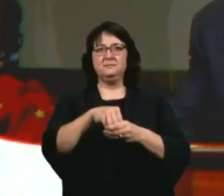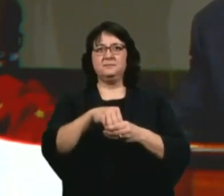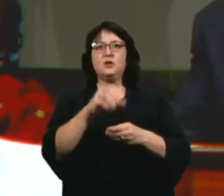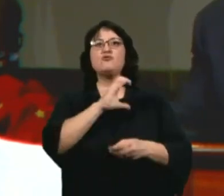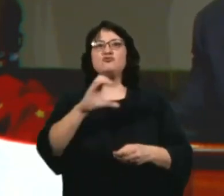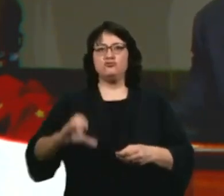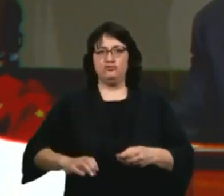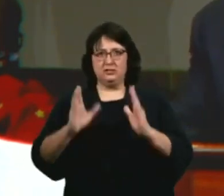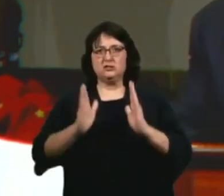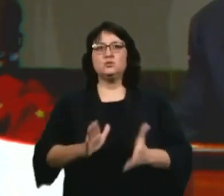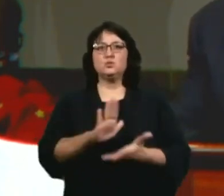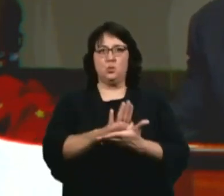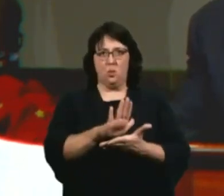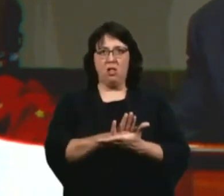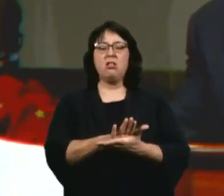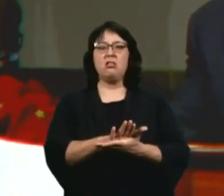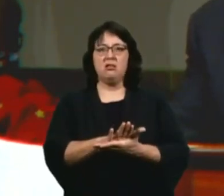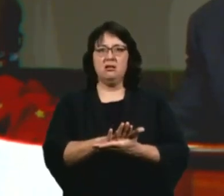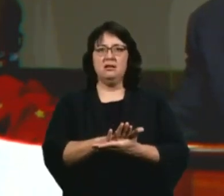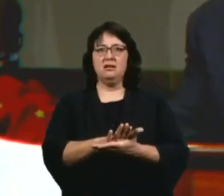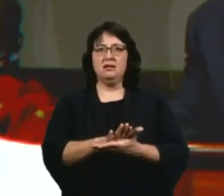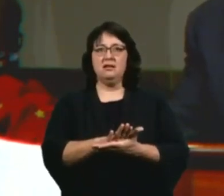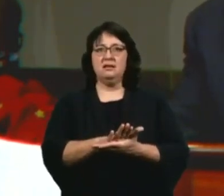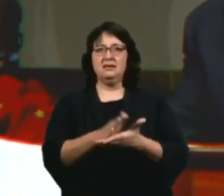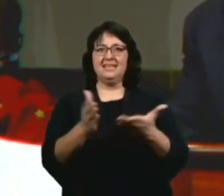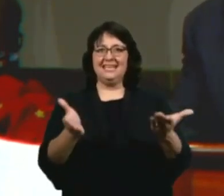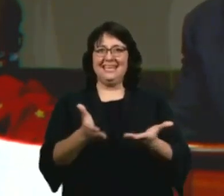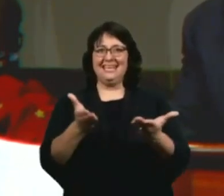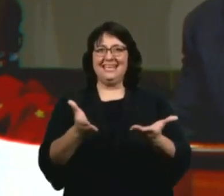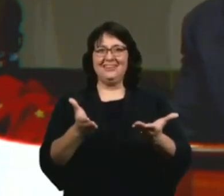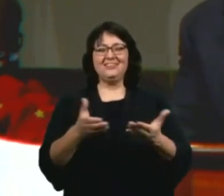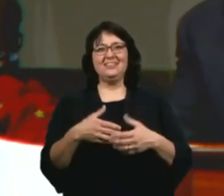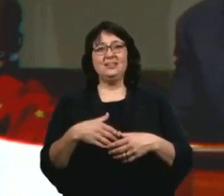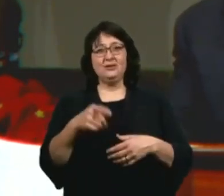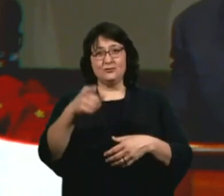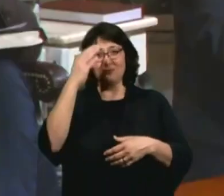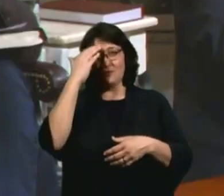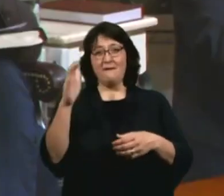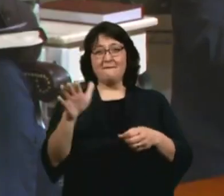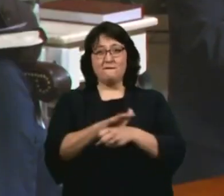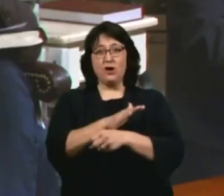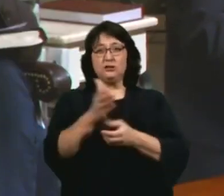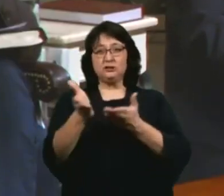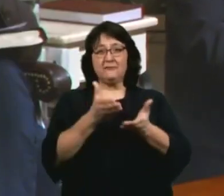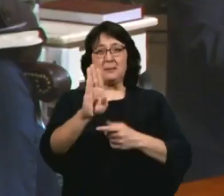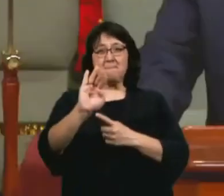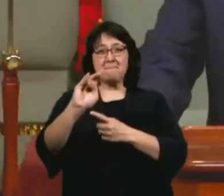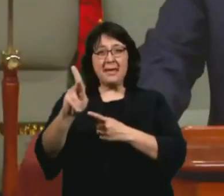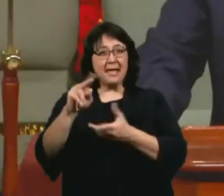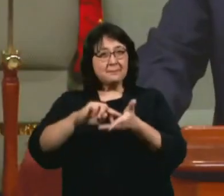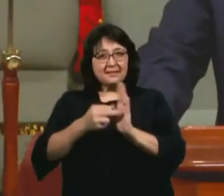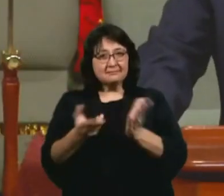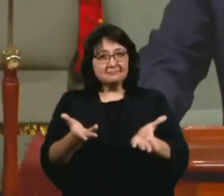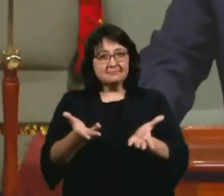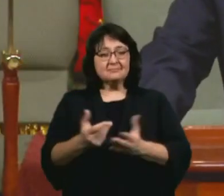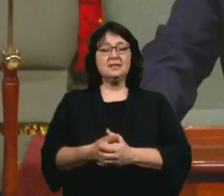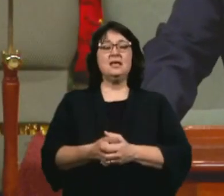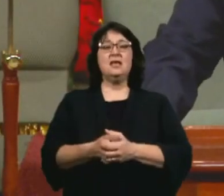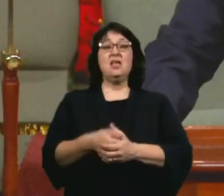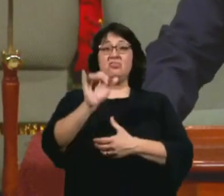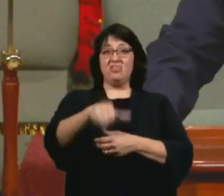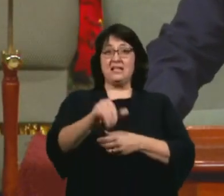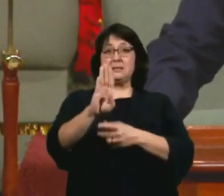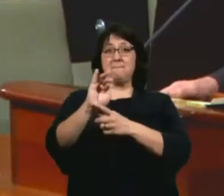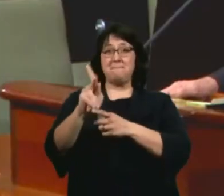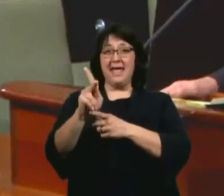a Christian school. This is a full-service bank. You know what a full-service bank is? It's a bank that you can't